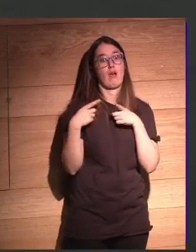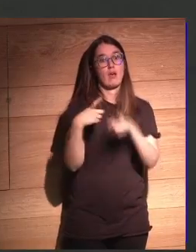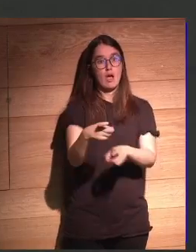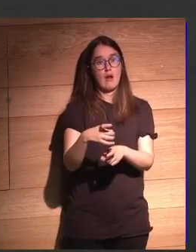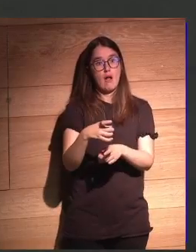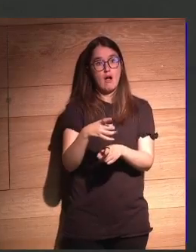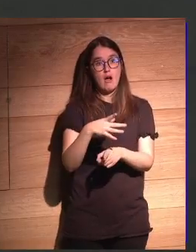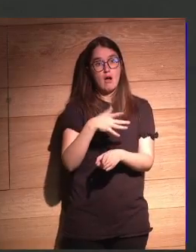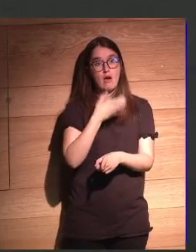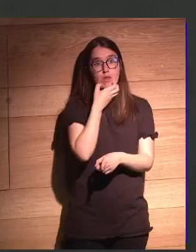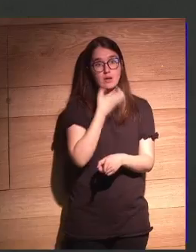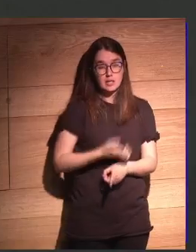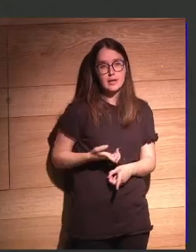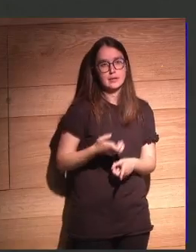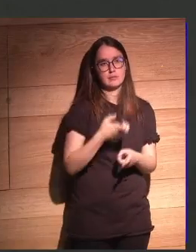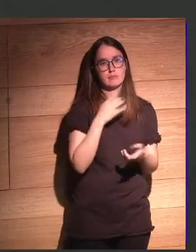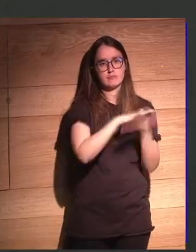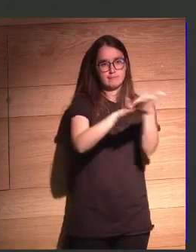on the West Strip,